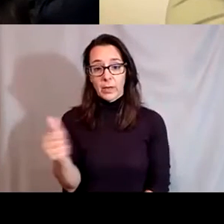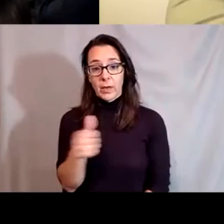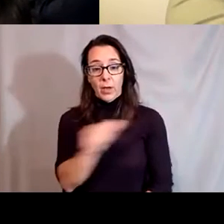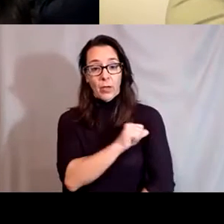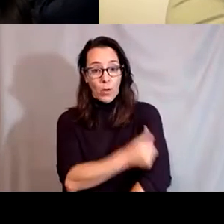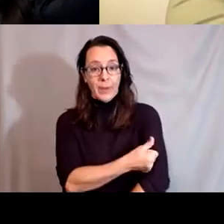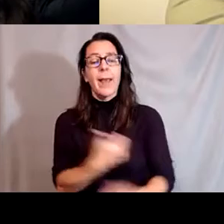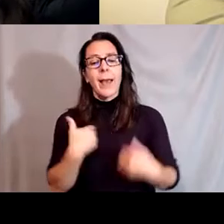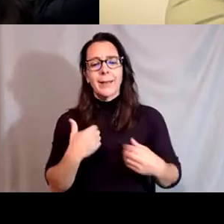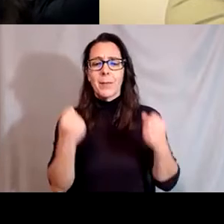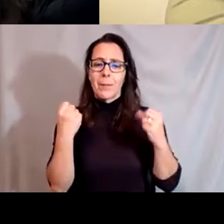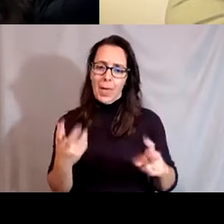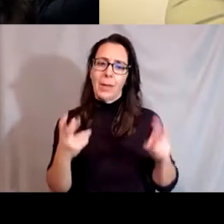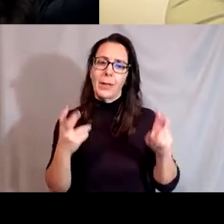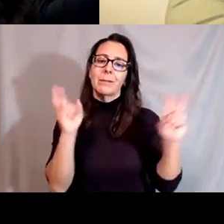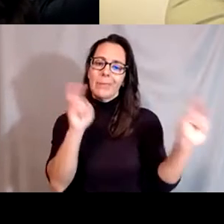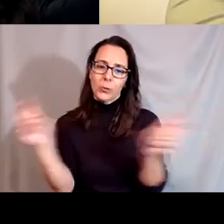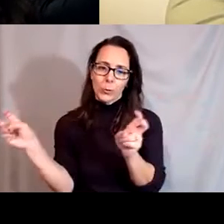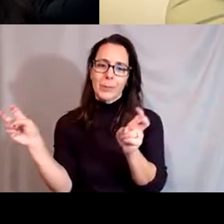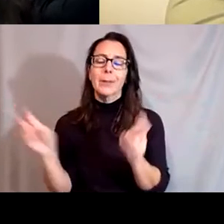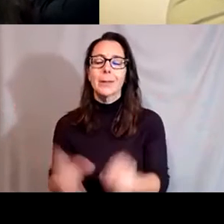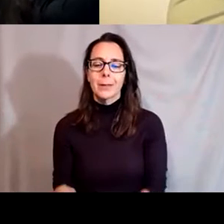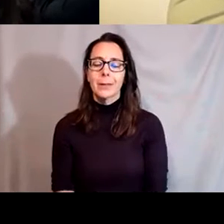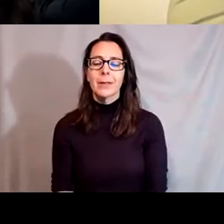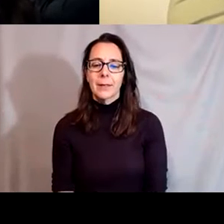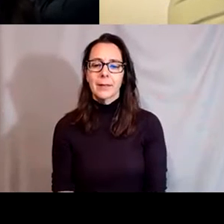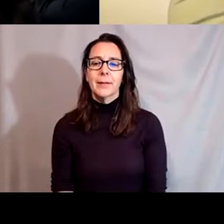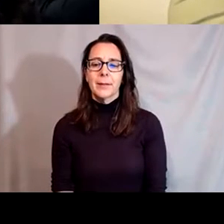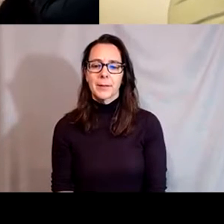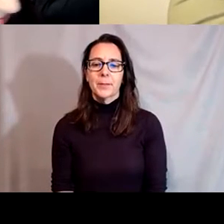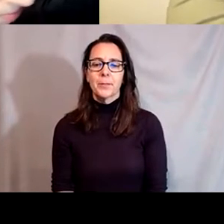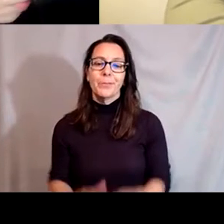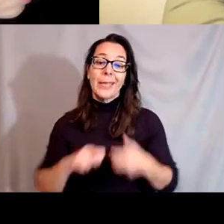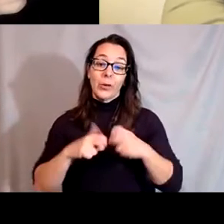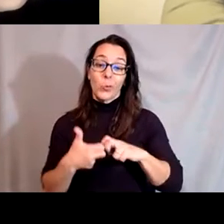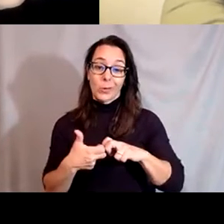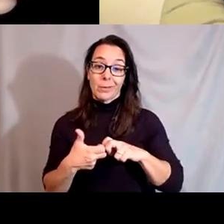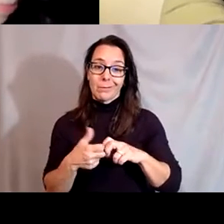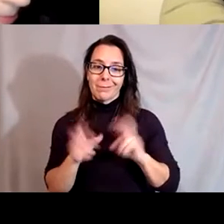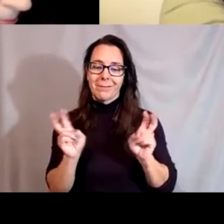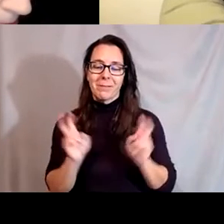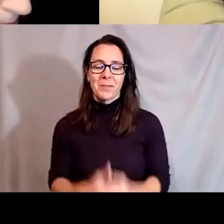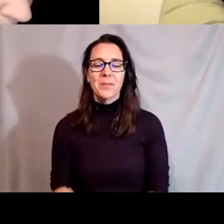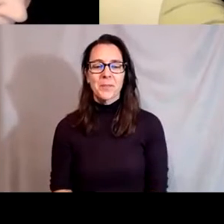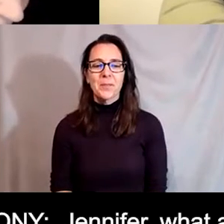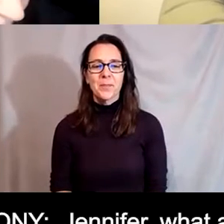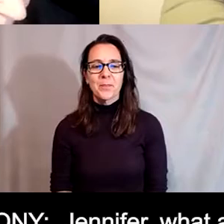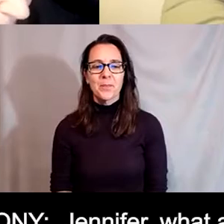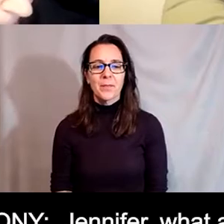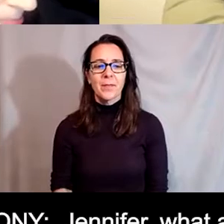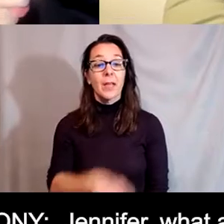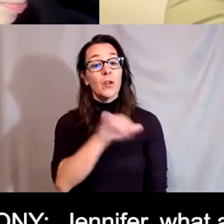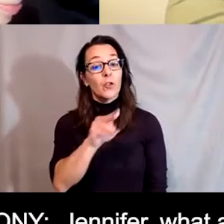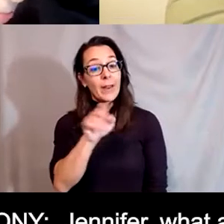many issues. You know, so it's not, anyway, yeah. Jennifer, what about you? Do